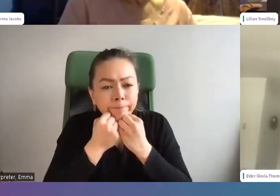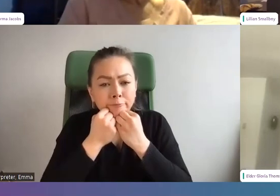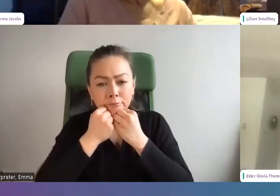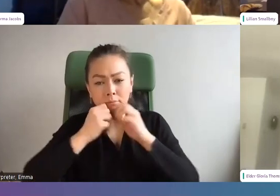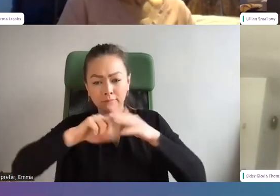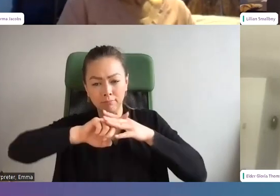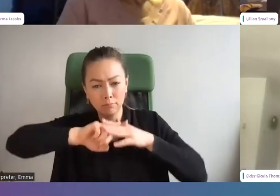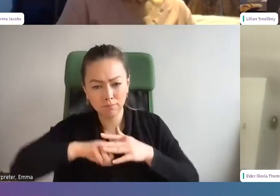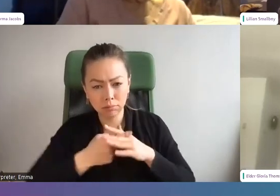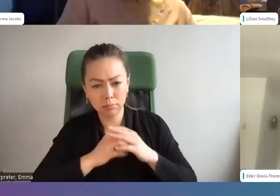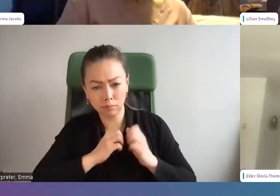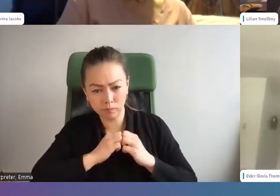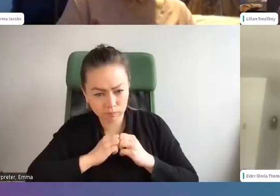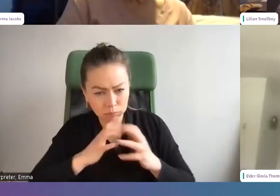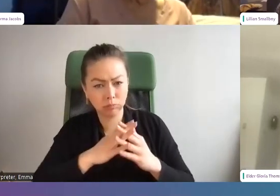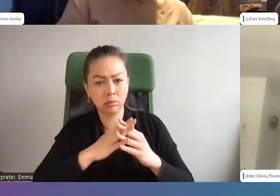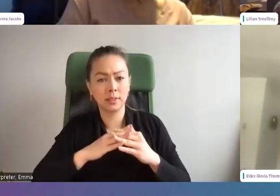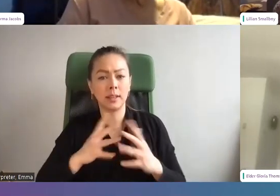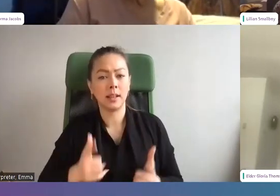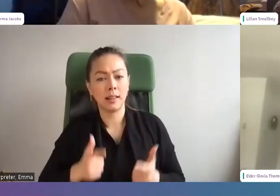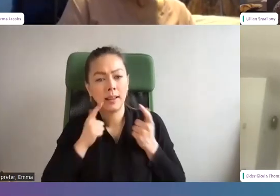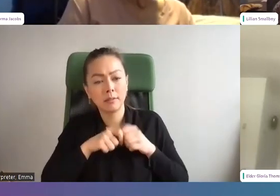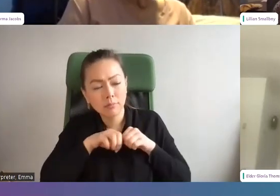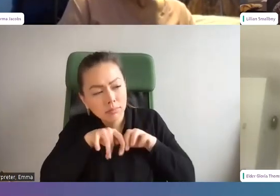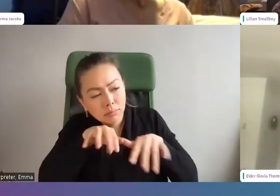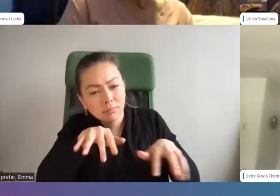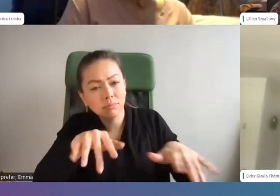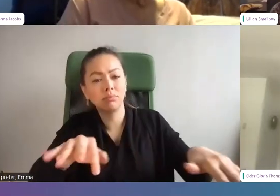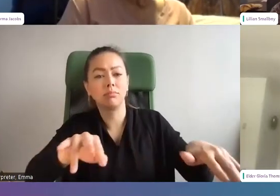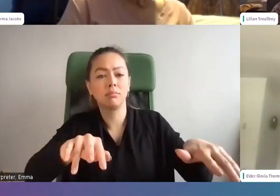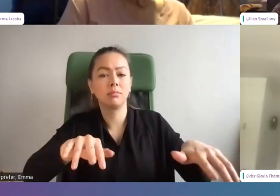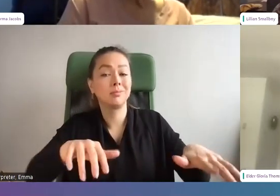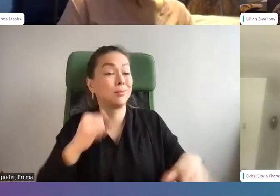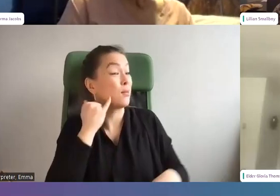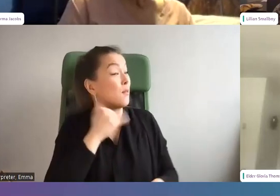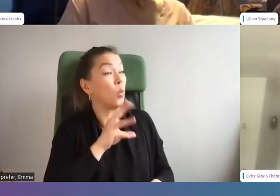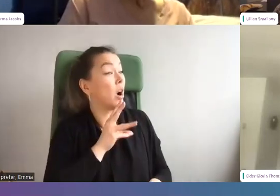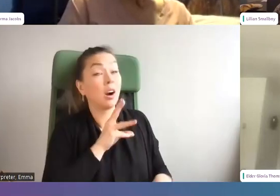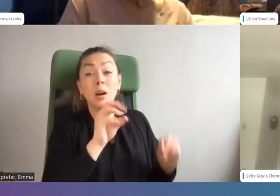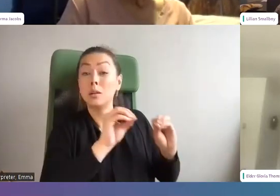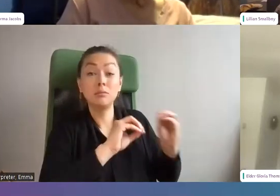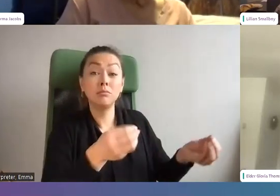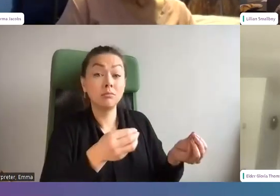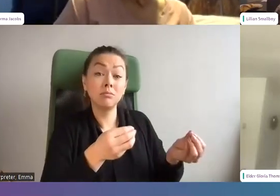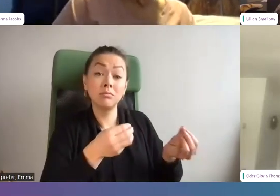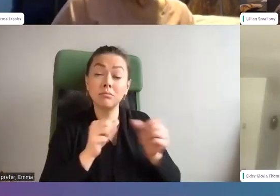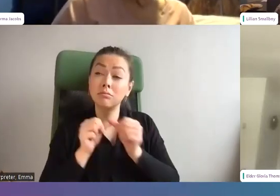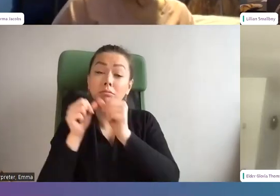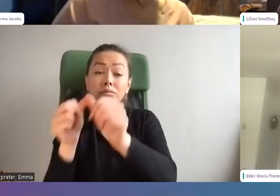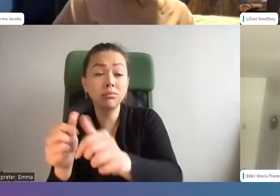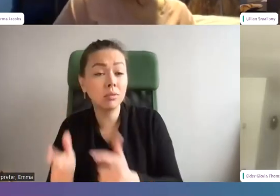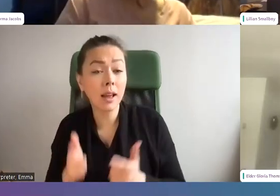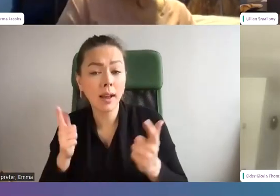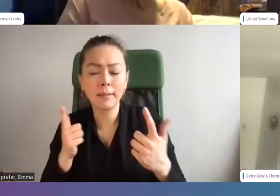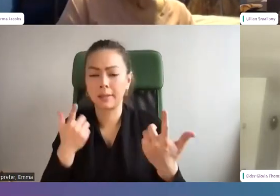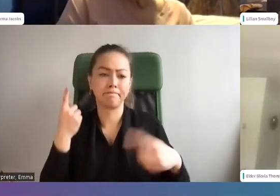survive. And so we give thanks for all of those bodies of water and their sacredness and their